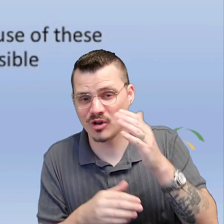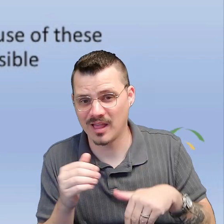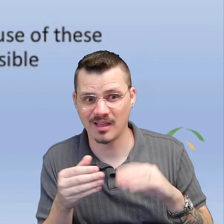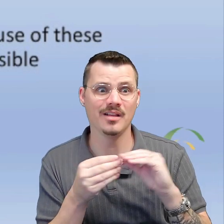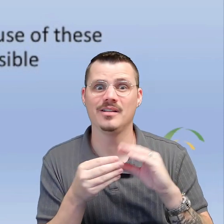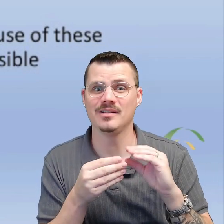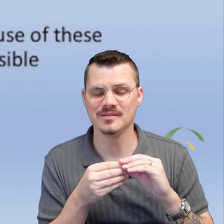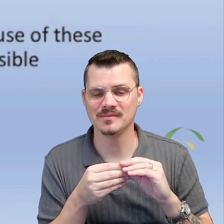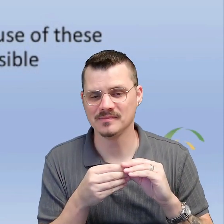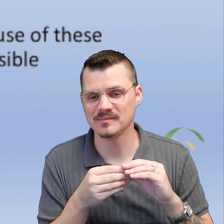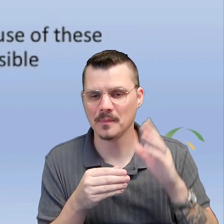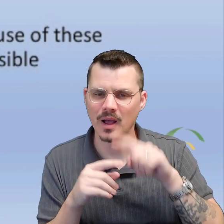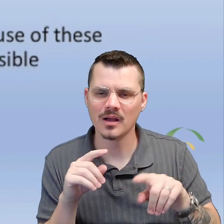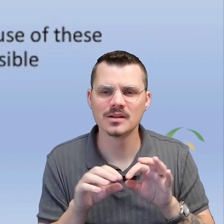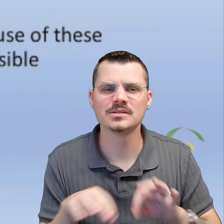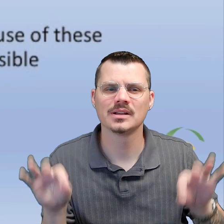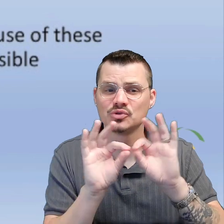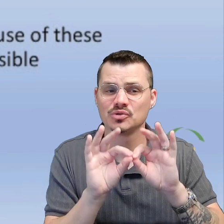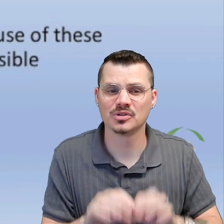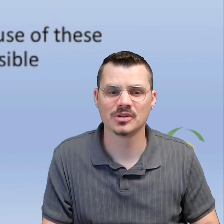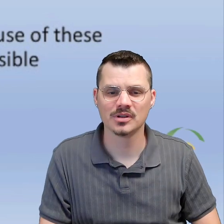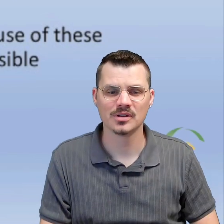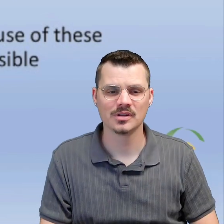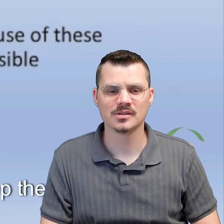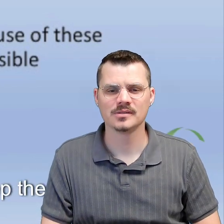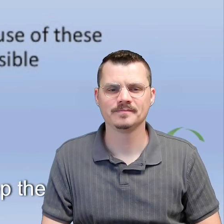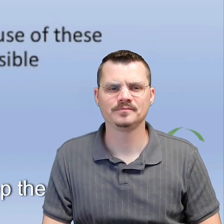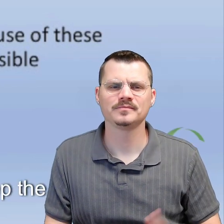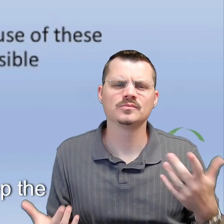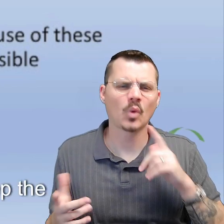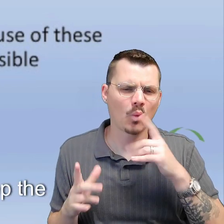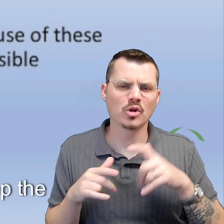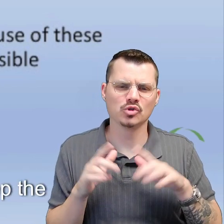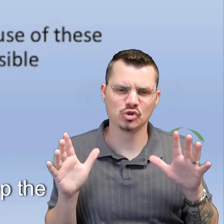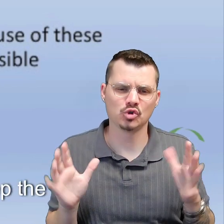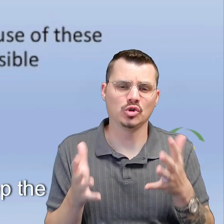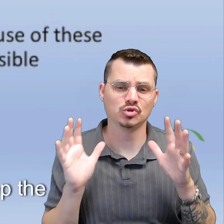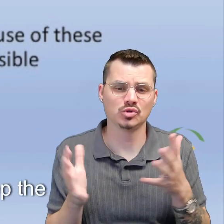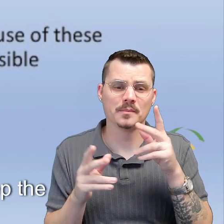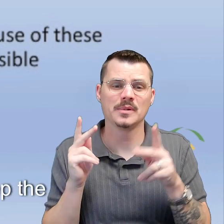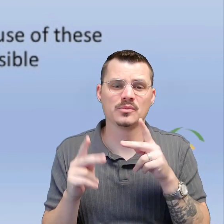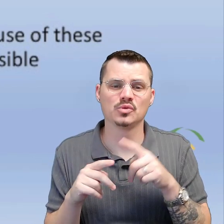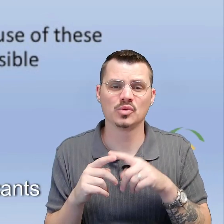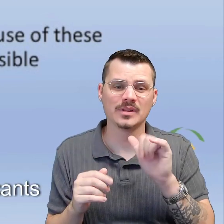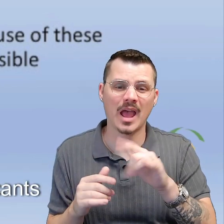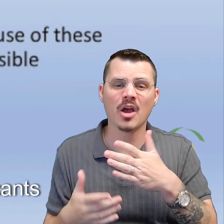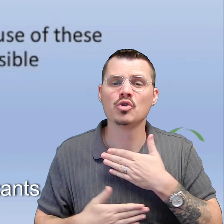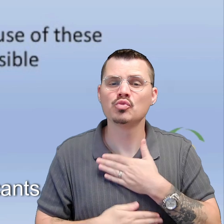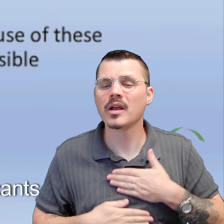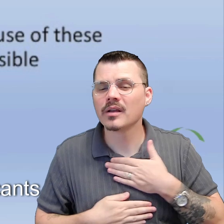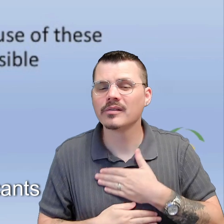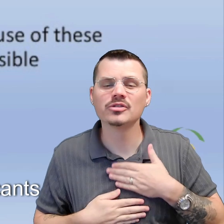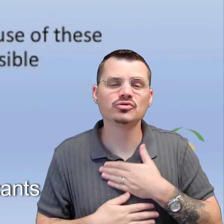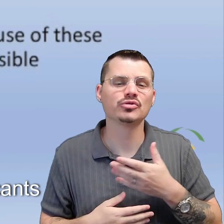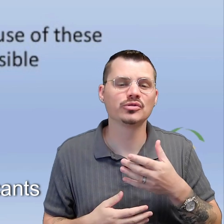it? But it's essential. Really like to encourage people to keep the